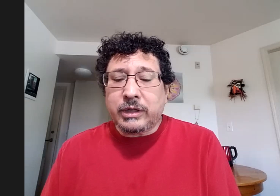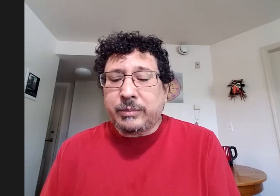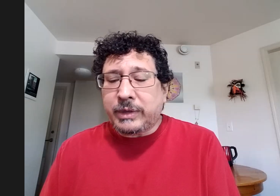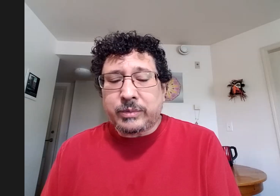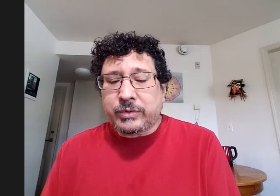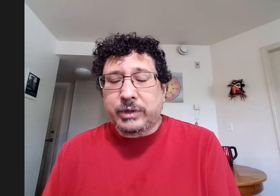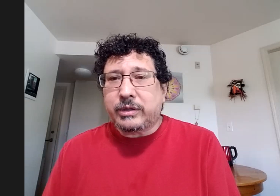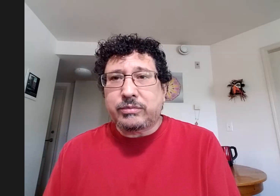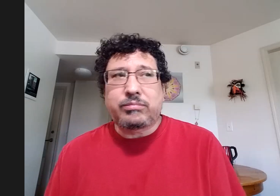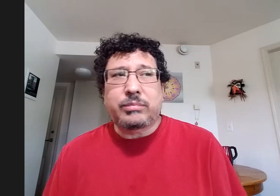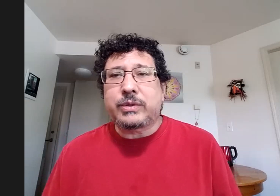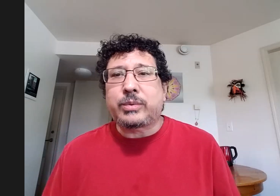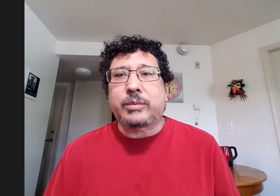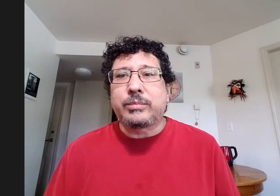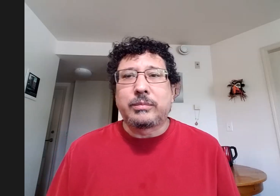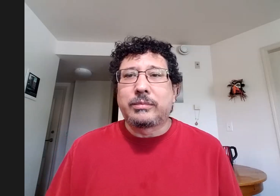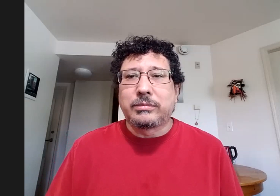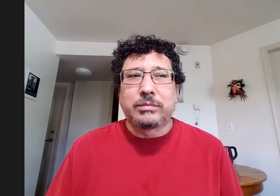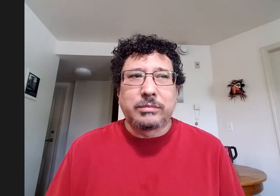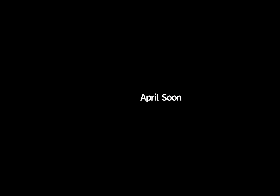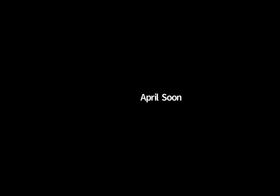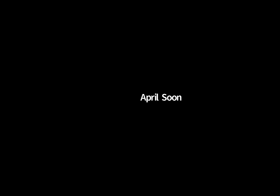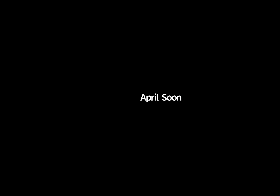Then I eliminate them from my life. There's no problem.